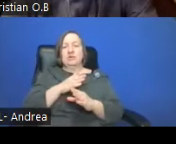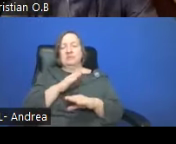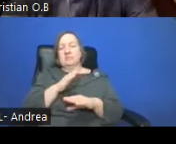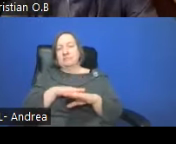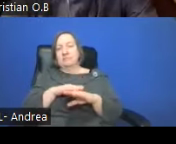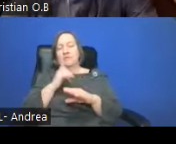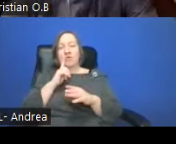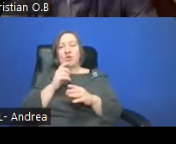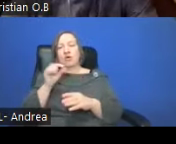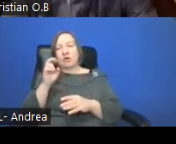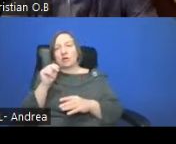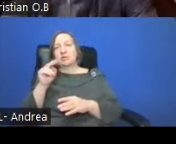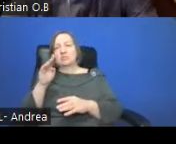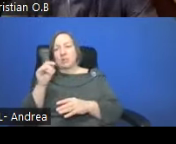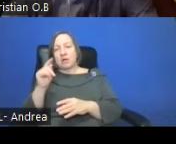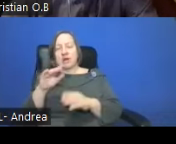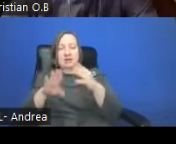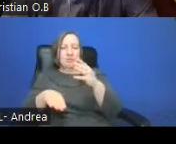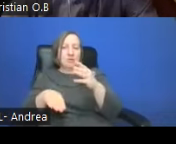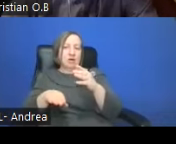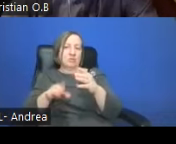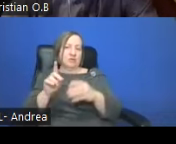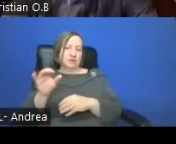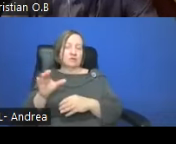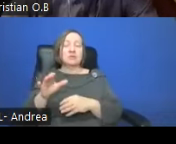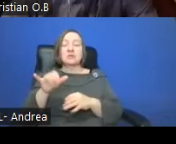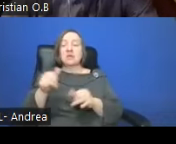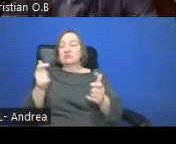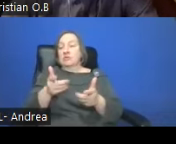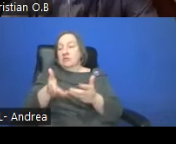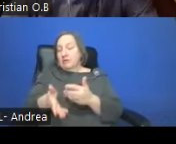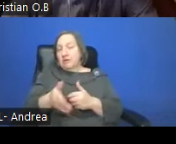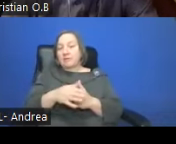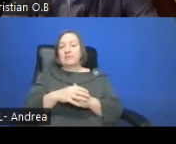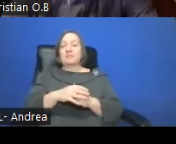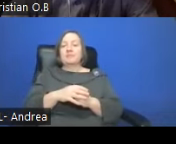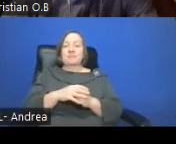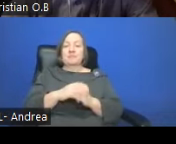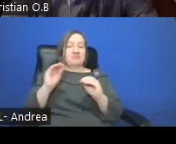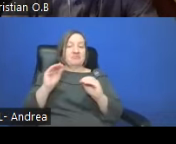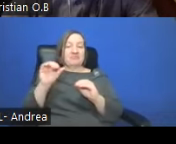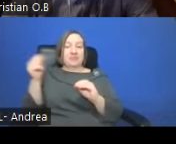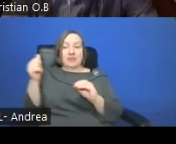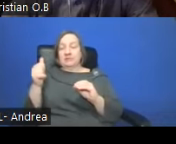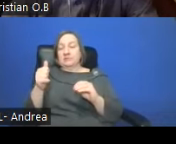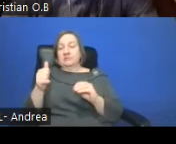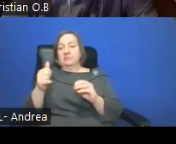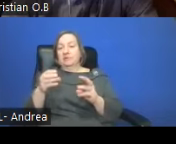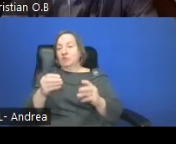the document. So those are all there, and nothing else immediately comes to